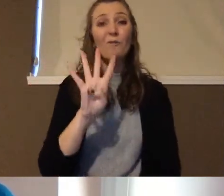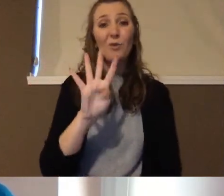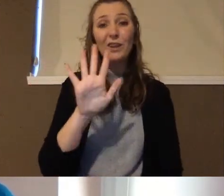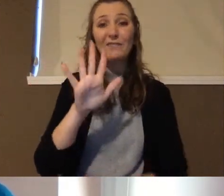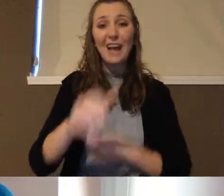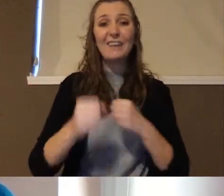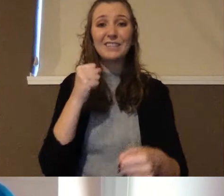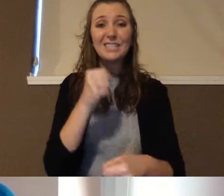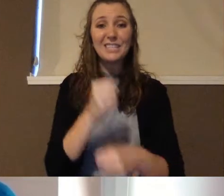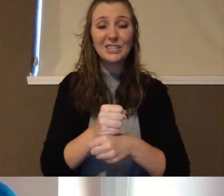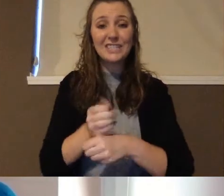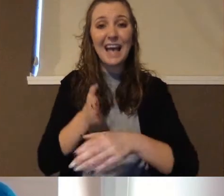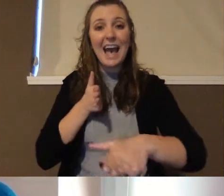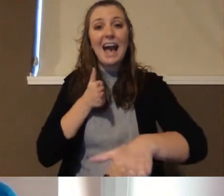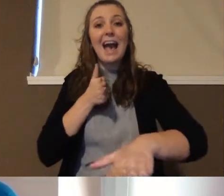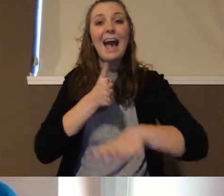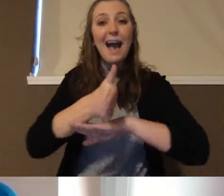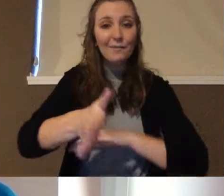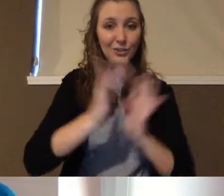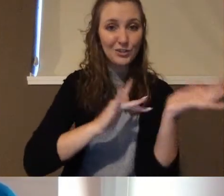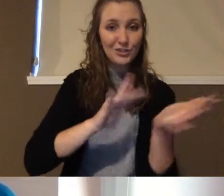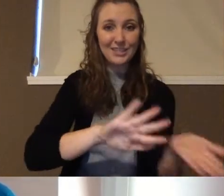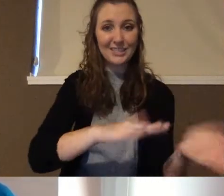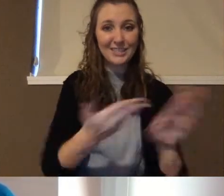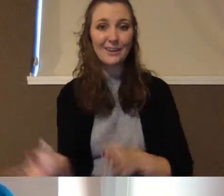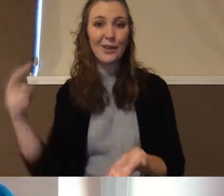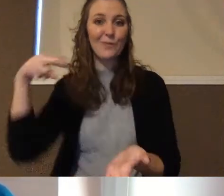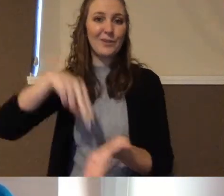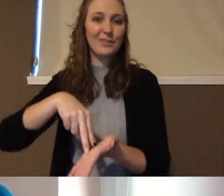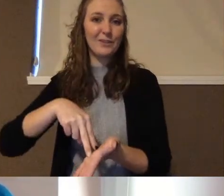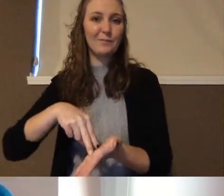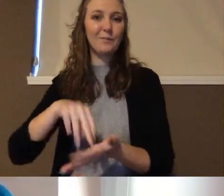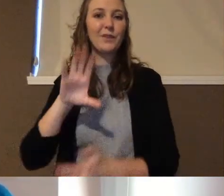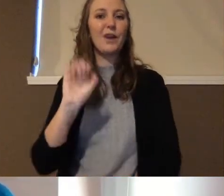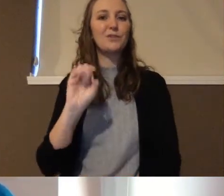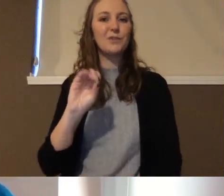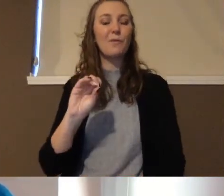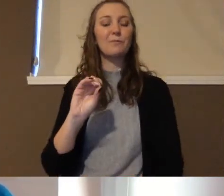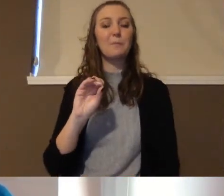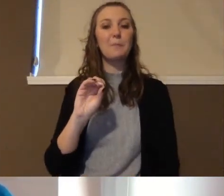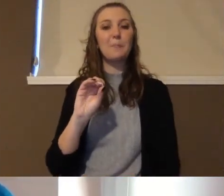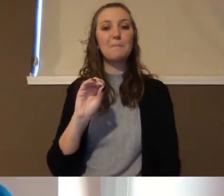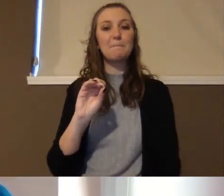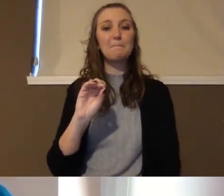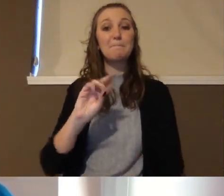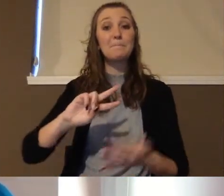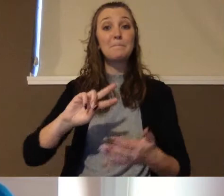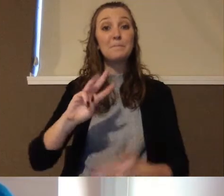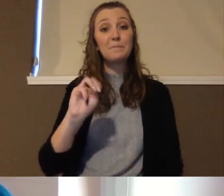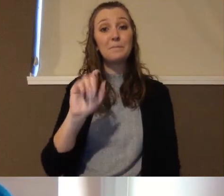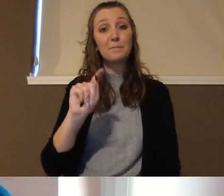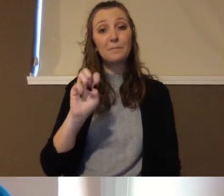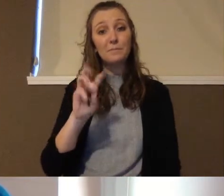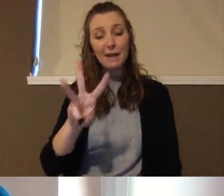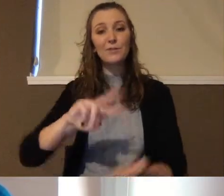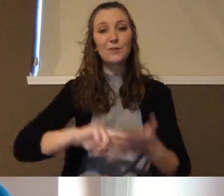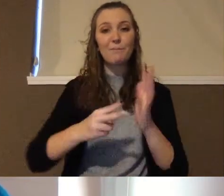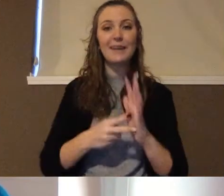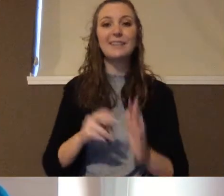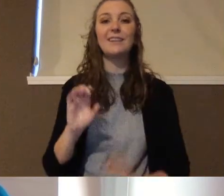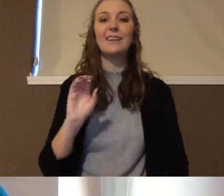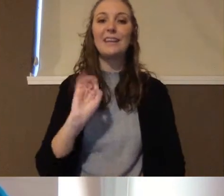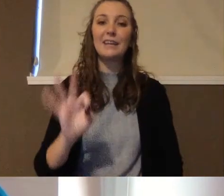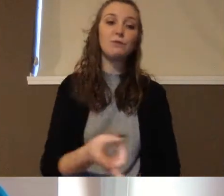wrote those words at least 45 years after Jesus' death and resurrection.